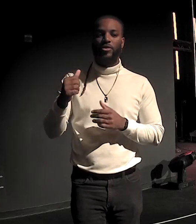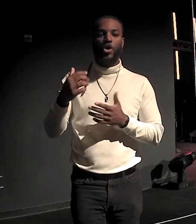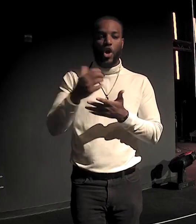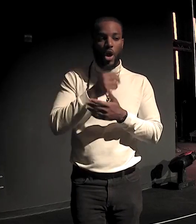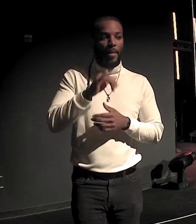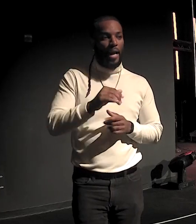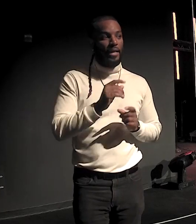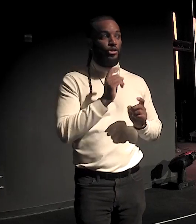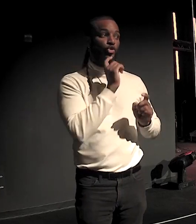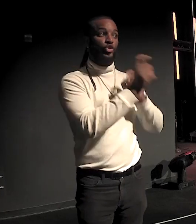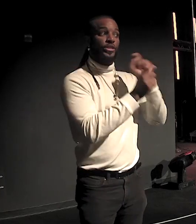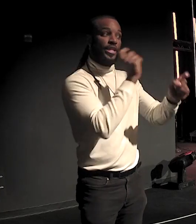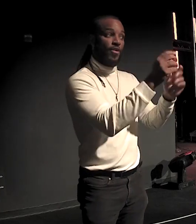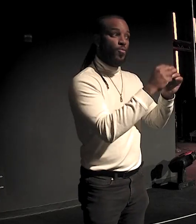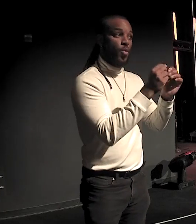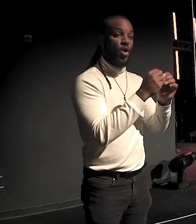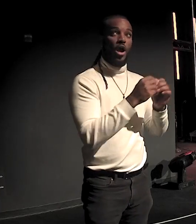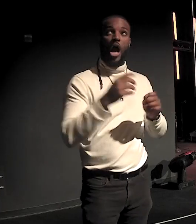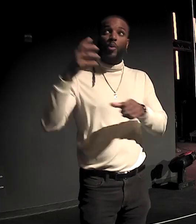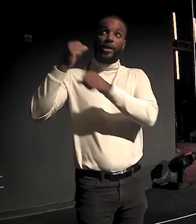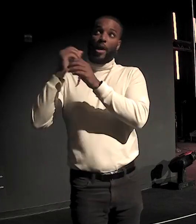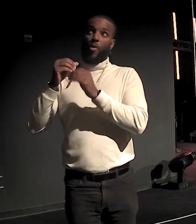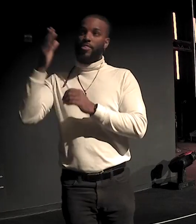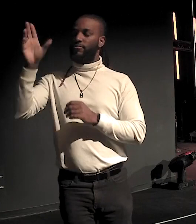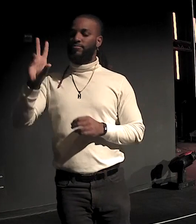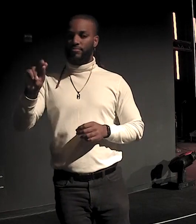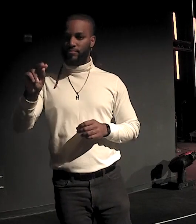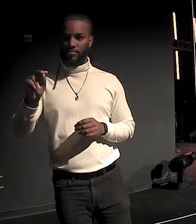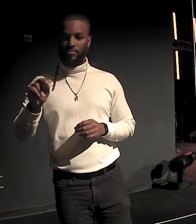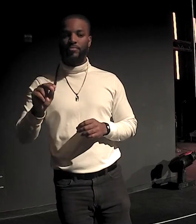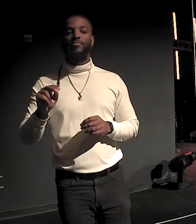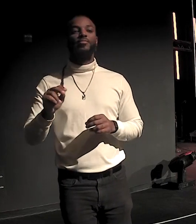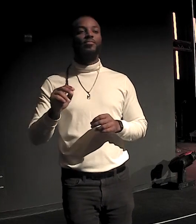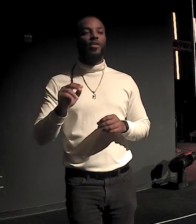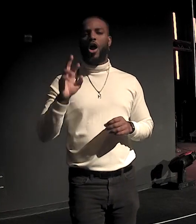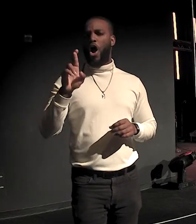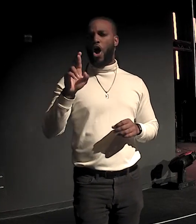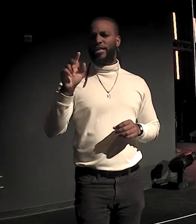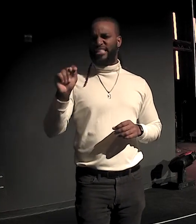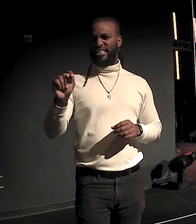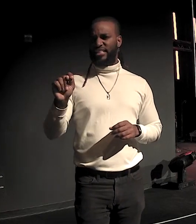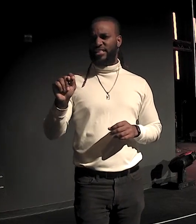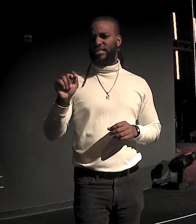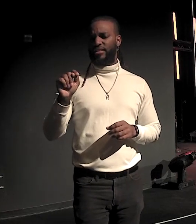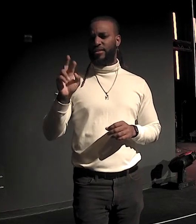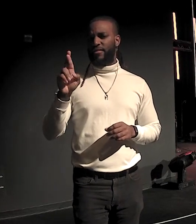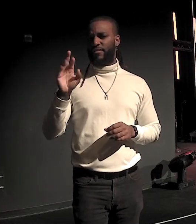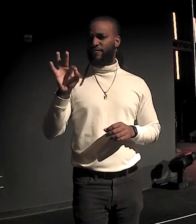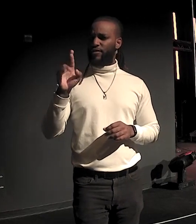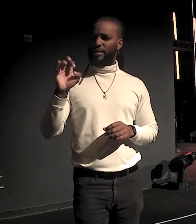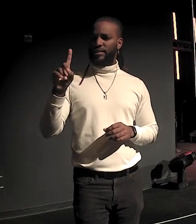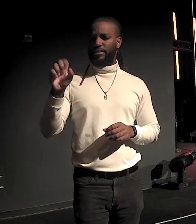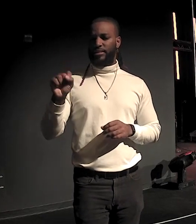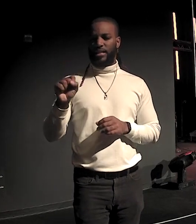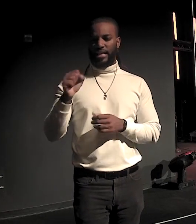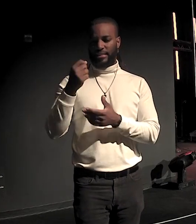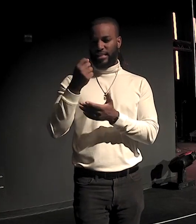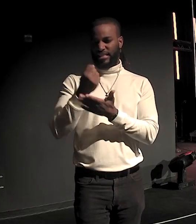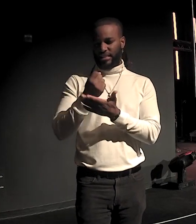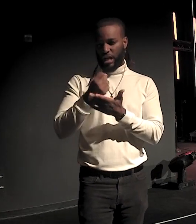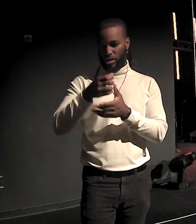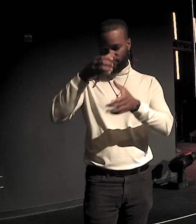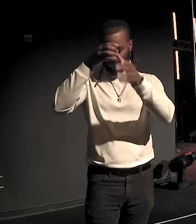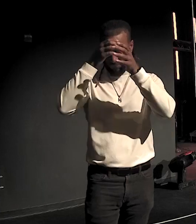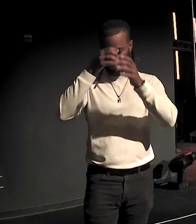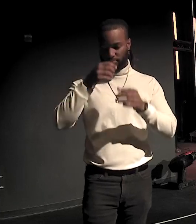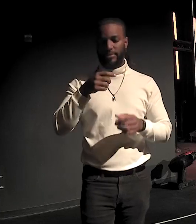giving more than others. Instead, R.T. France, one of the best New Testament scholars on the book of Matthew, he said